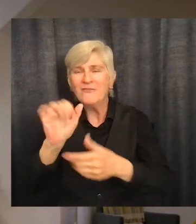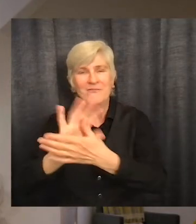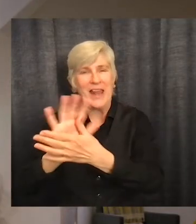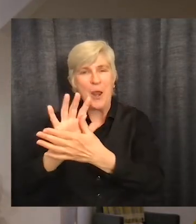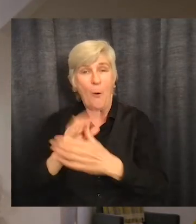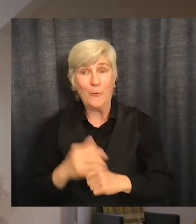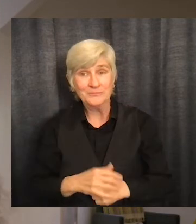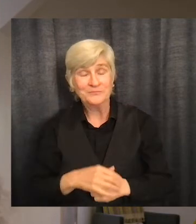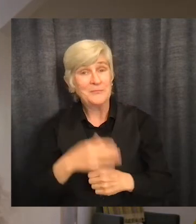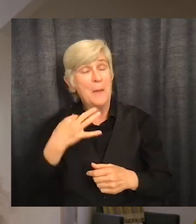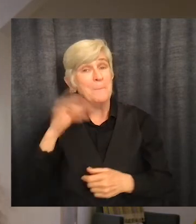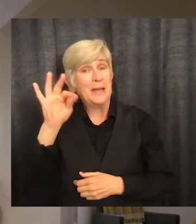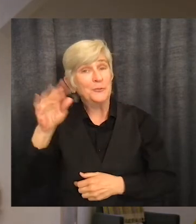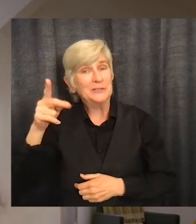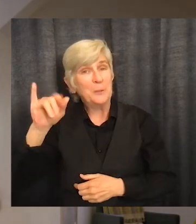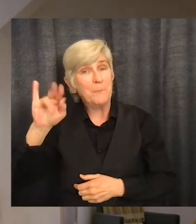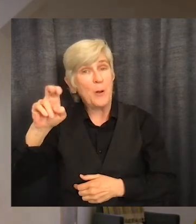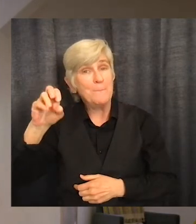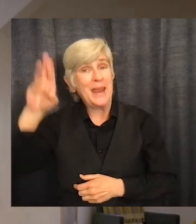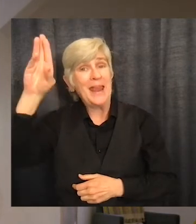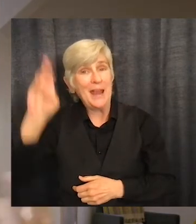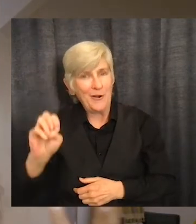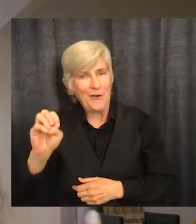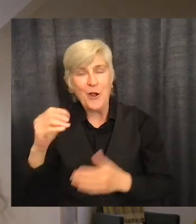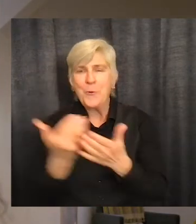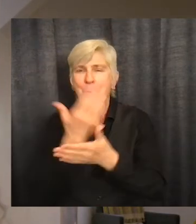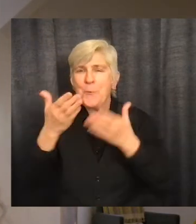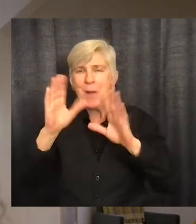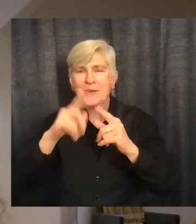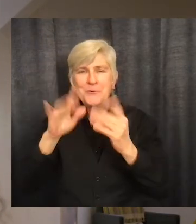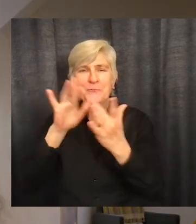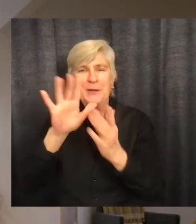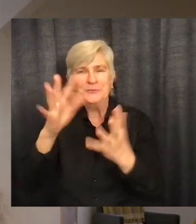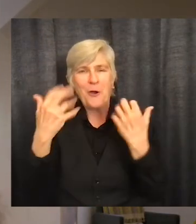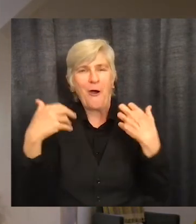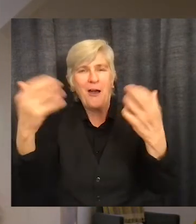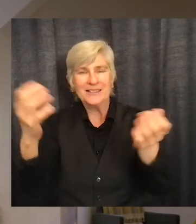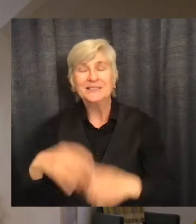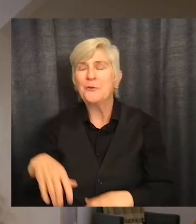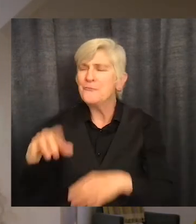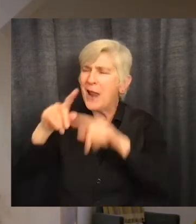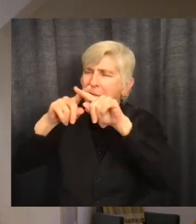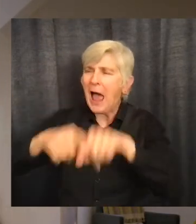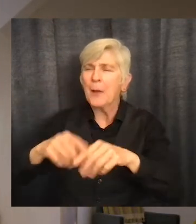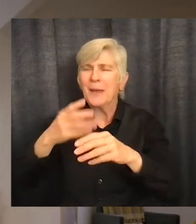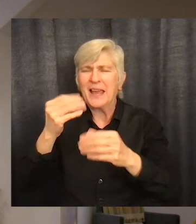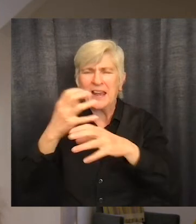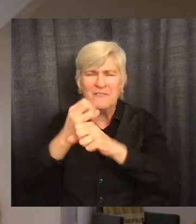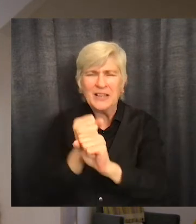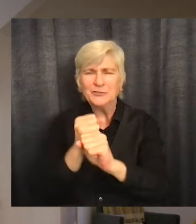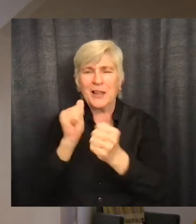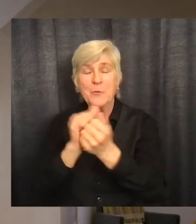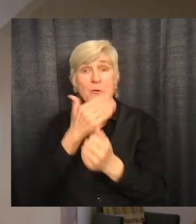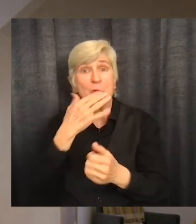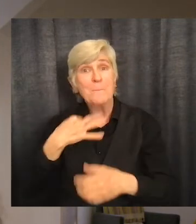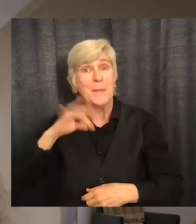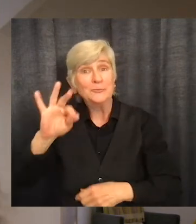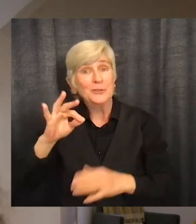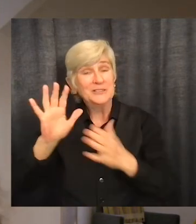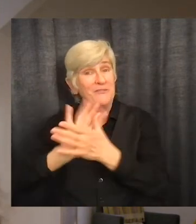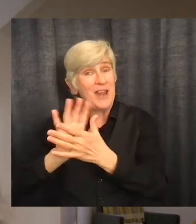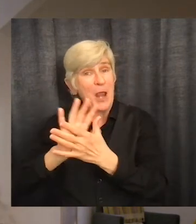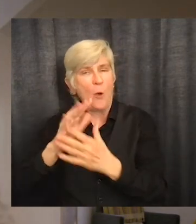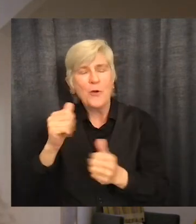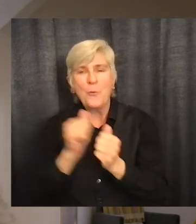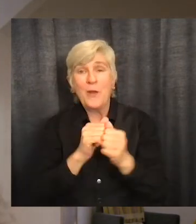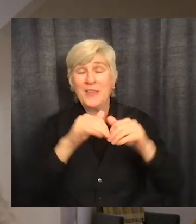you to connect with those video lovers. Introducing Pinterest Premiere, a whole new way of reaching your audience reliably and